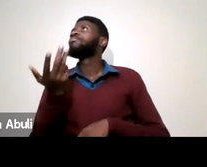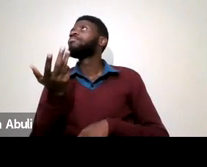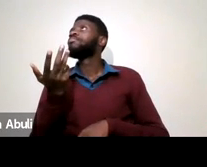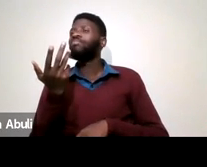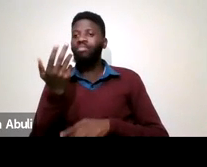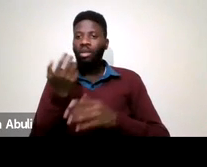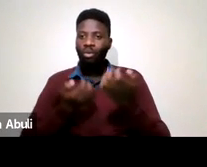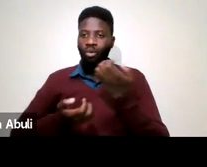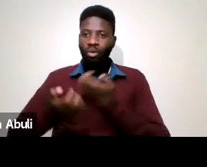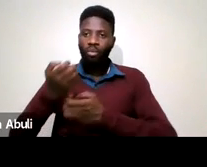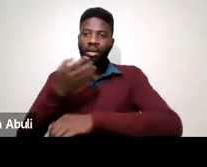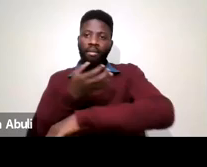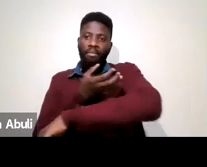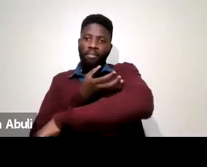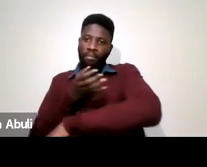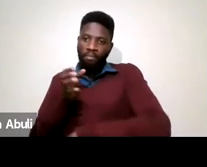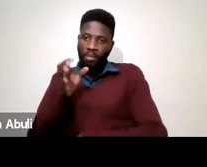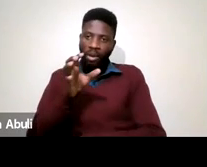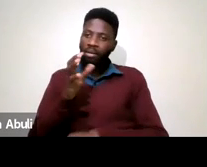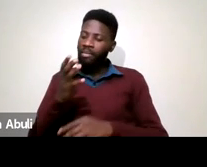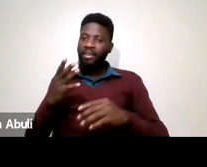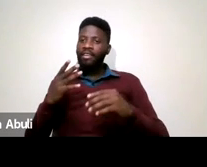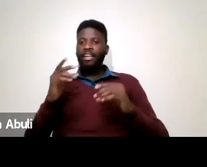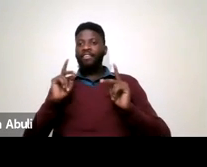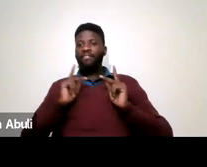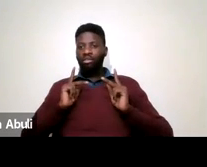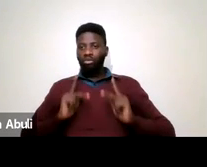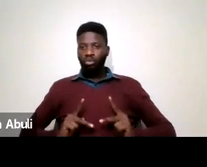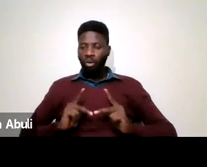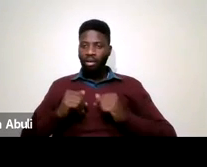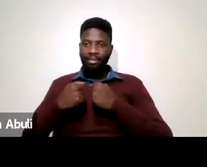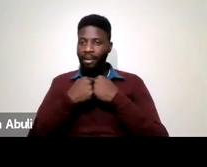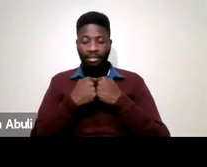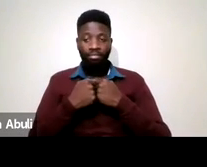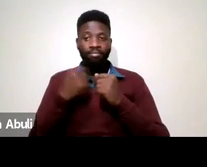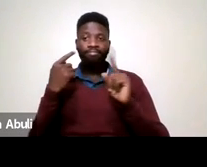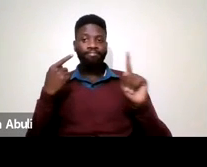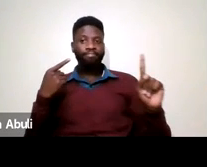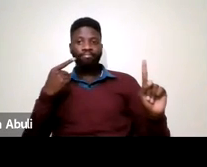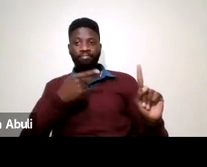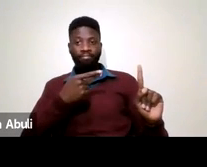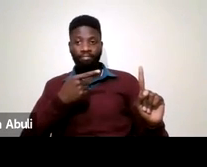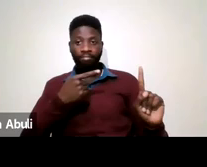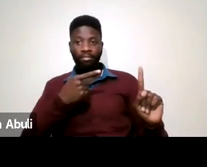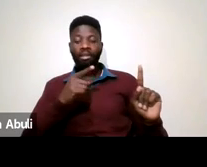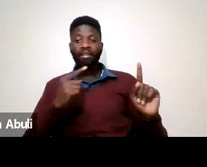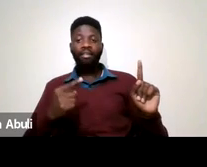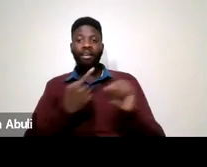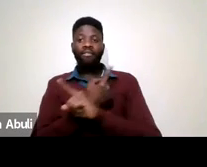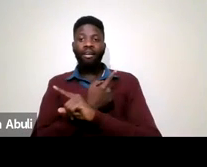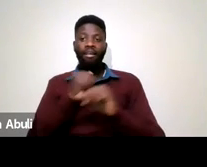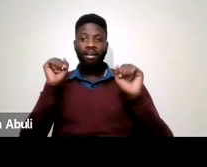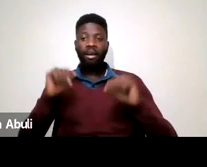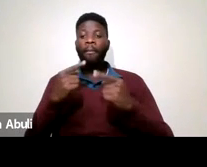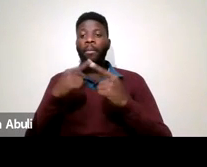economic empowerment, in terms of physical challenges and all that. Our goals can be different, but I believe there is a lot to do with personal goals.